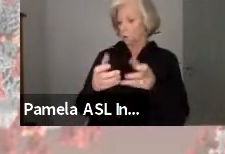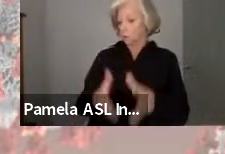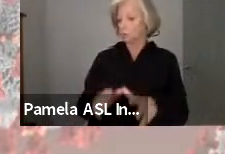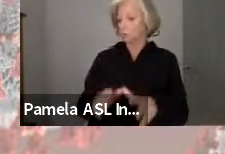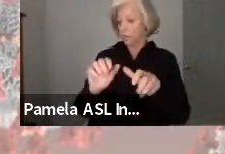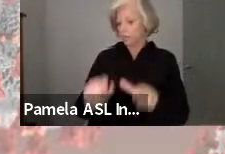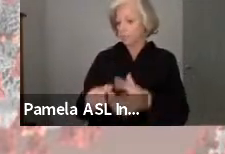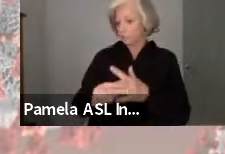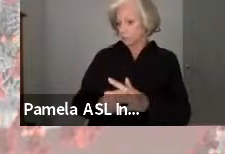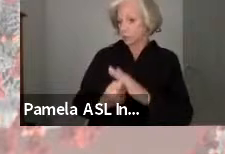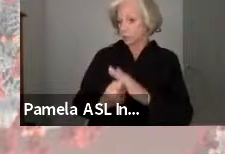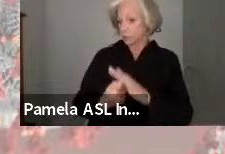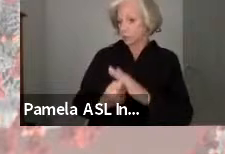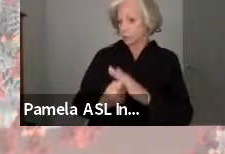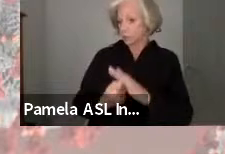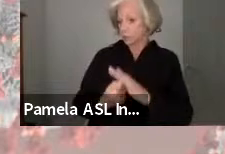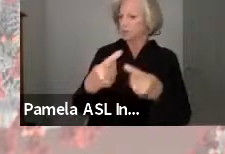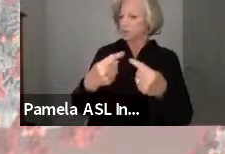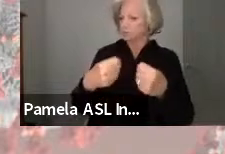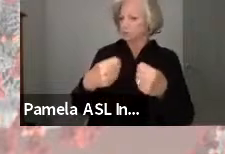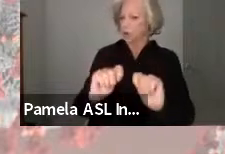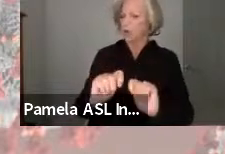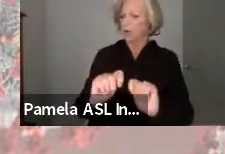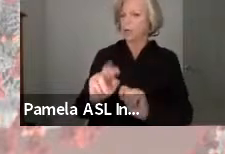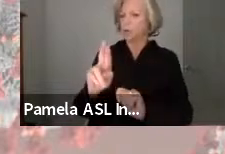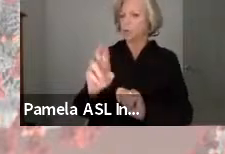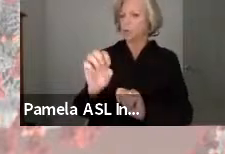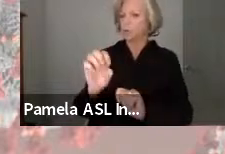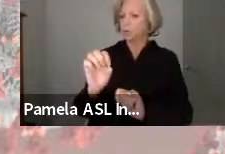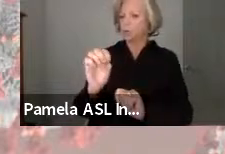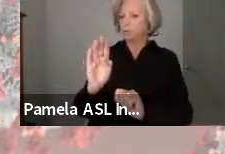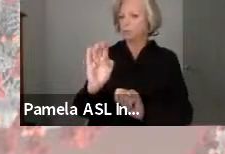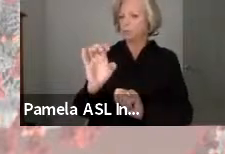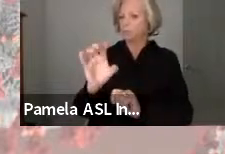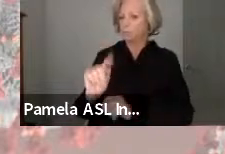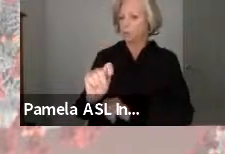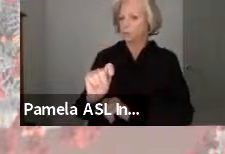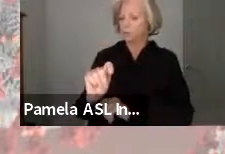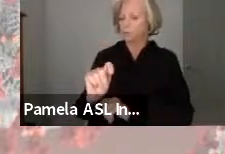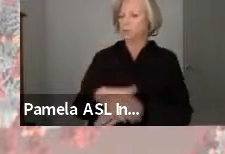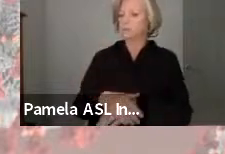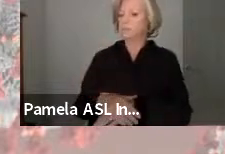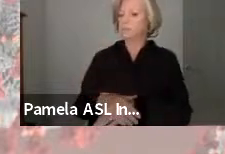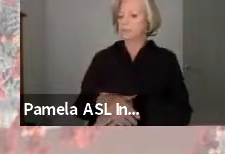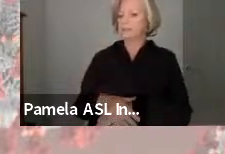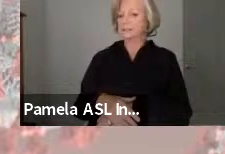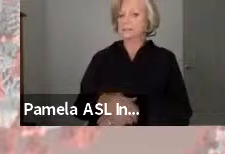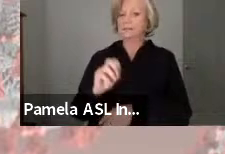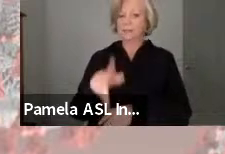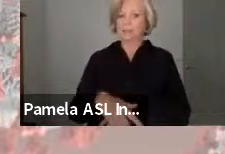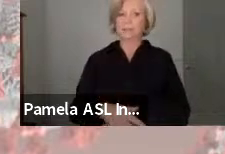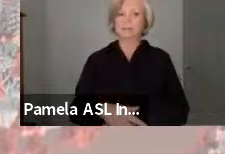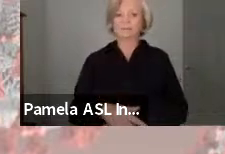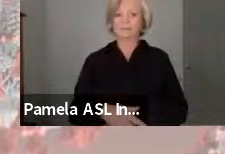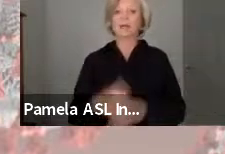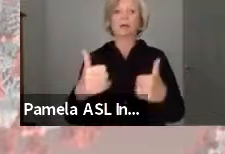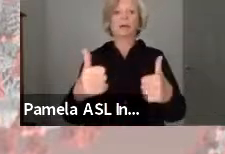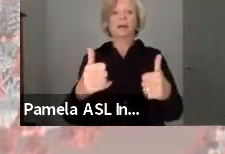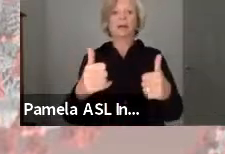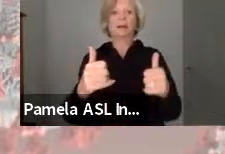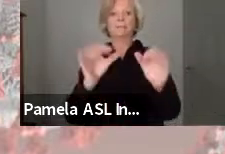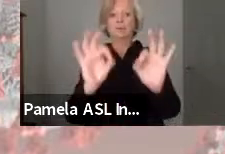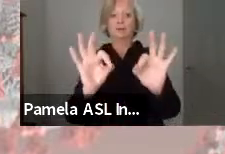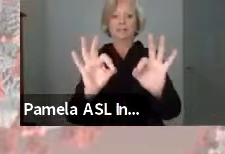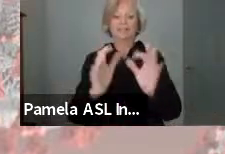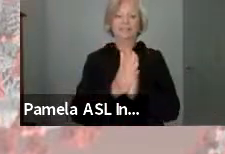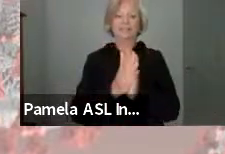you reboot? If you're able to log in through Anika's. Okay, yeah. Yeah. There we go. Oh,